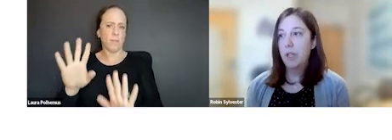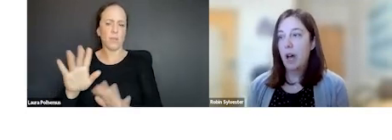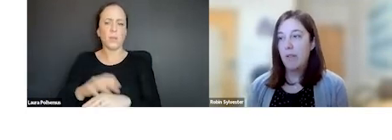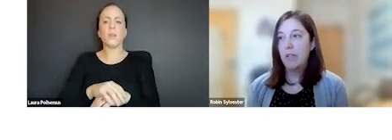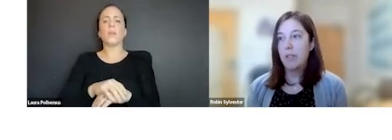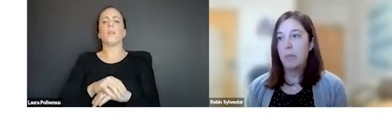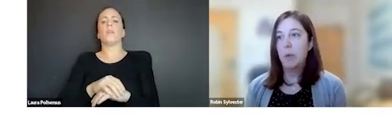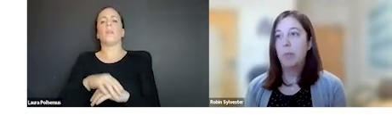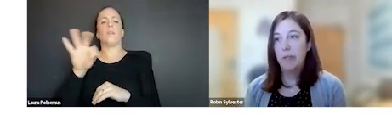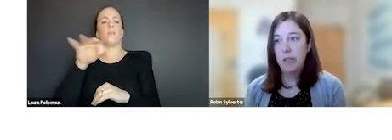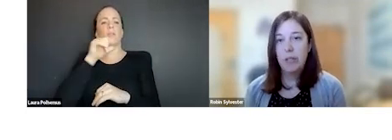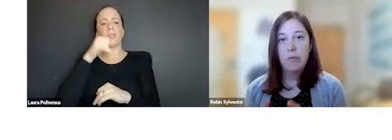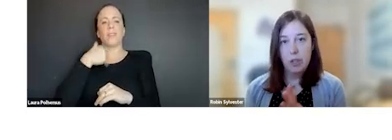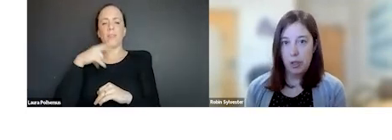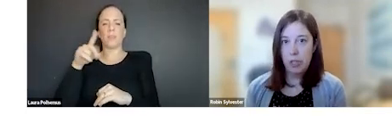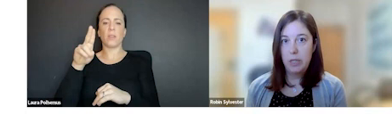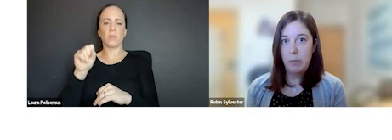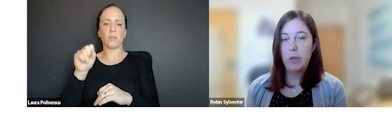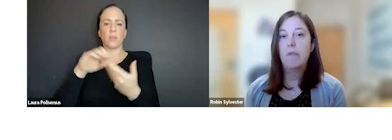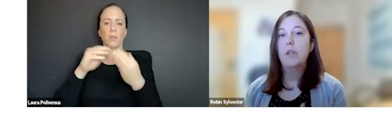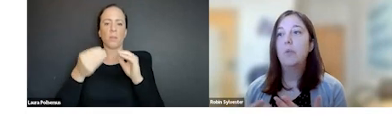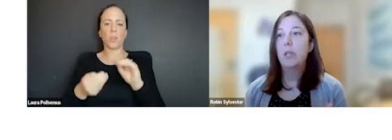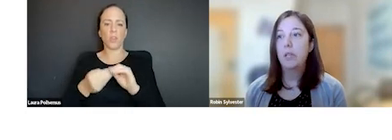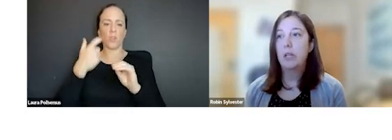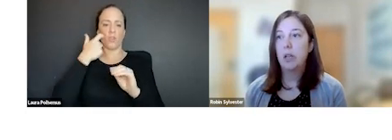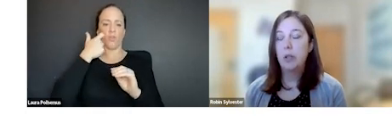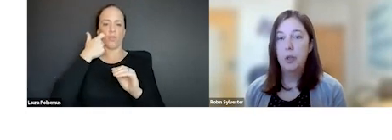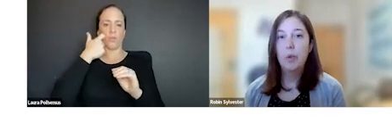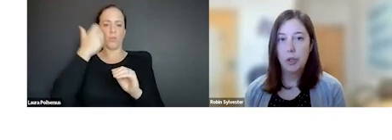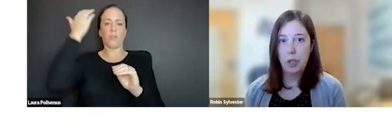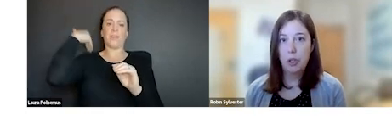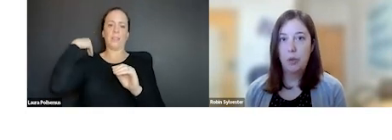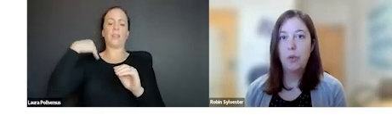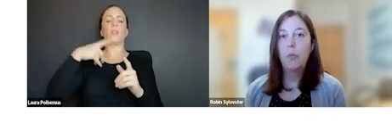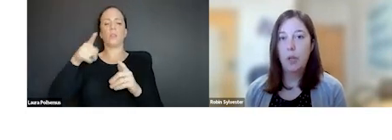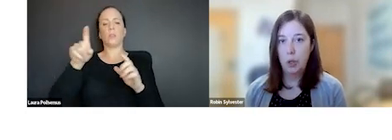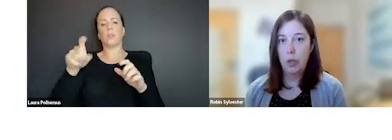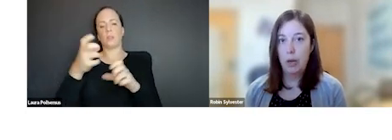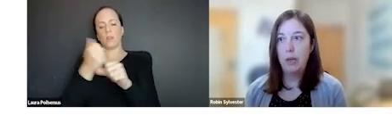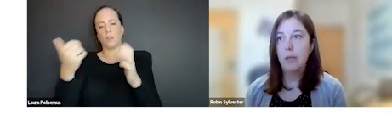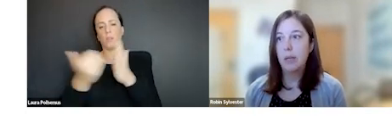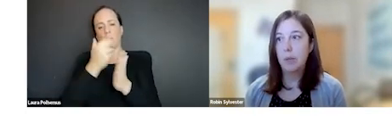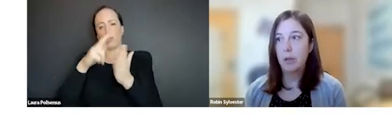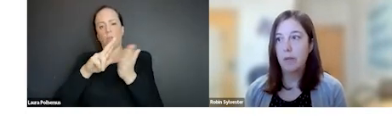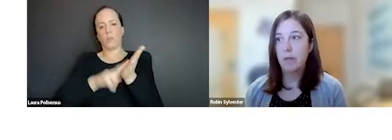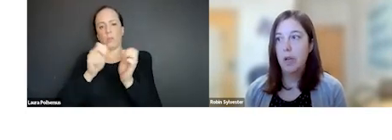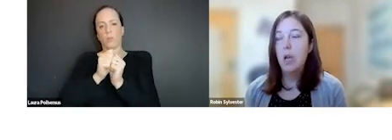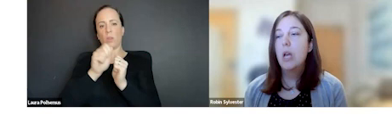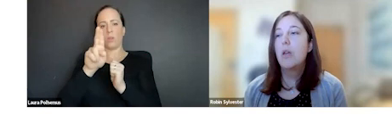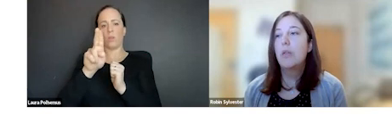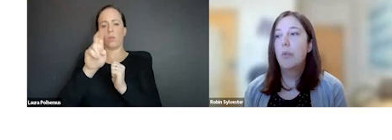If you did not have a DUNS number previously in registration in SAM.gov, then you would need to get a new registration with a UEI in